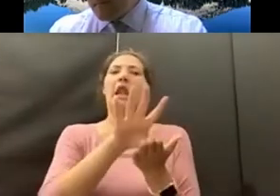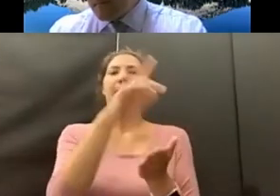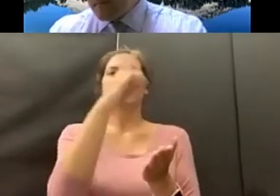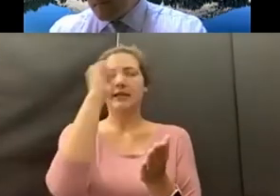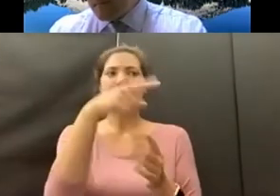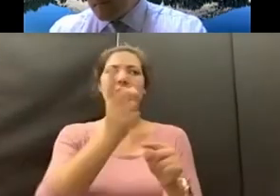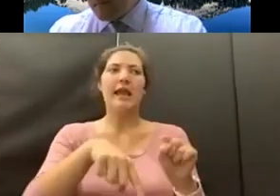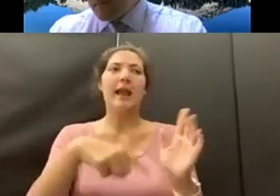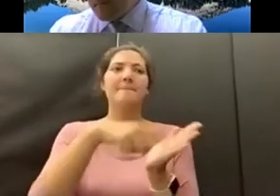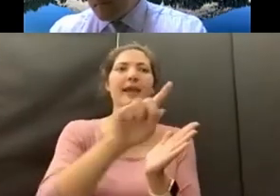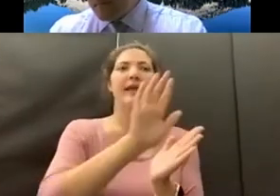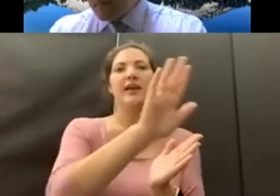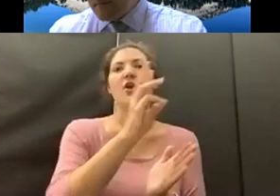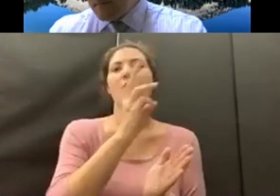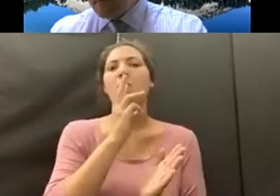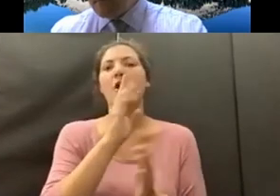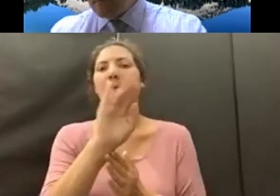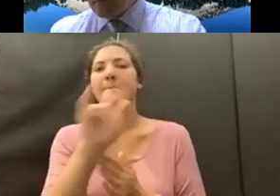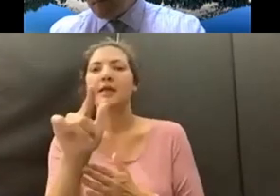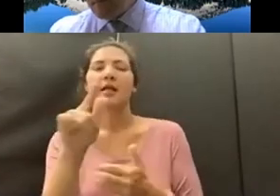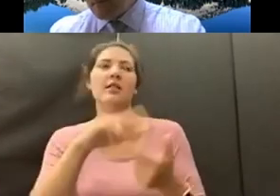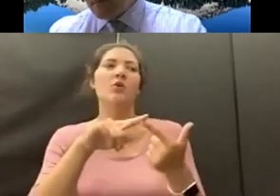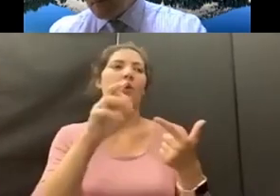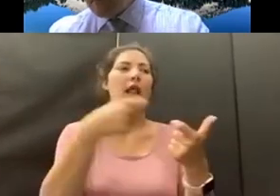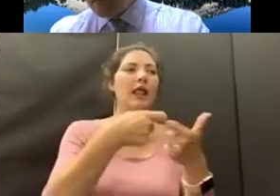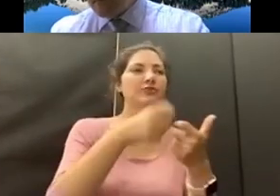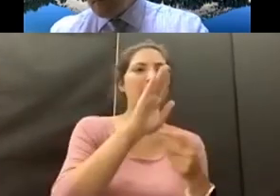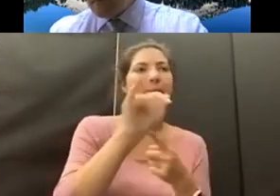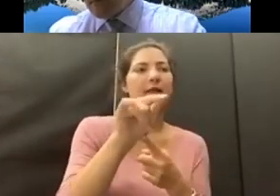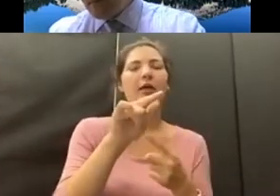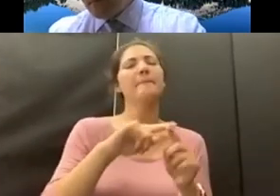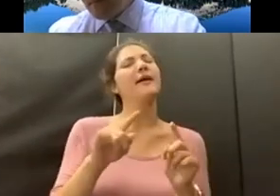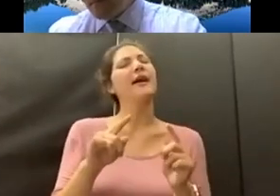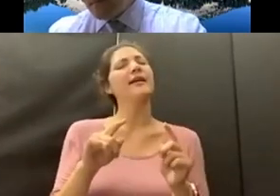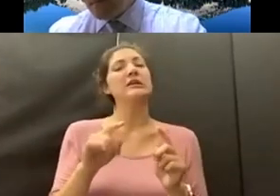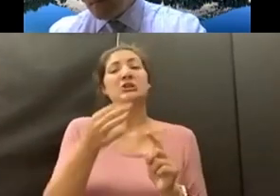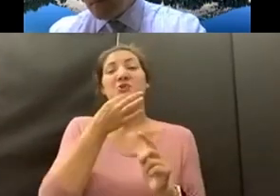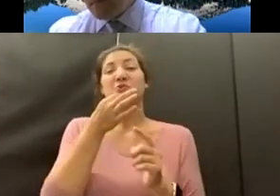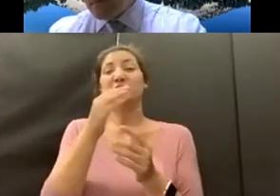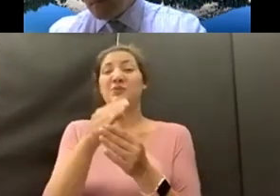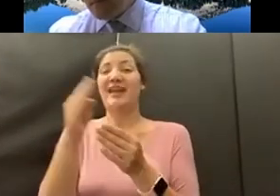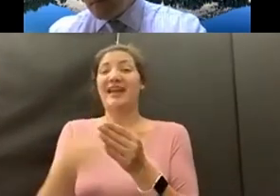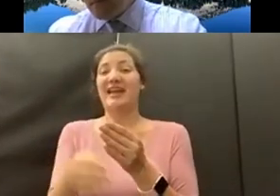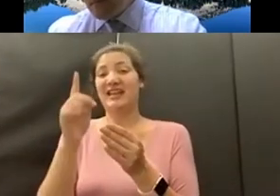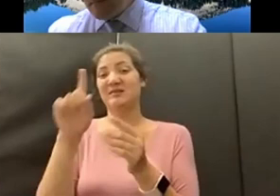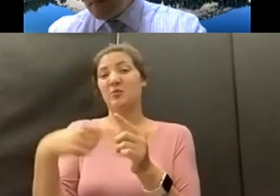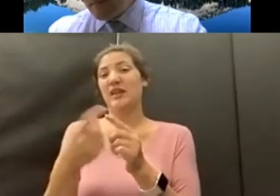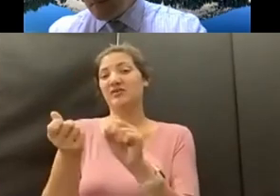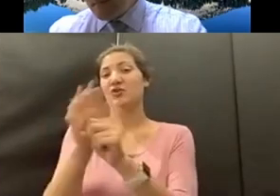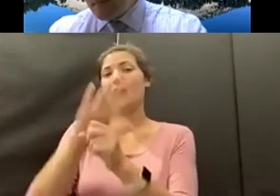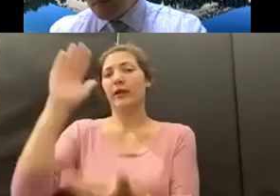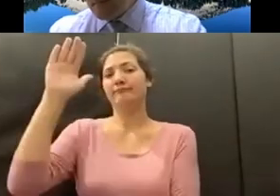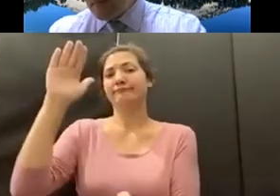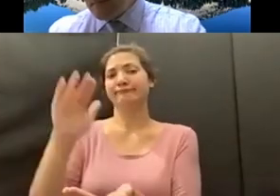electric bill. But all of that's going to come to an end at some point. But my point is, does it need